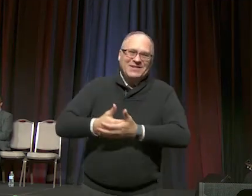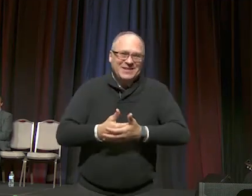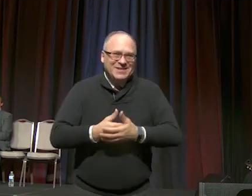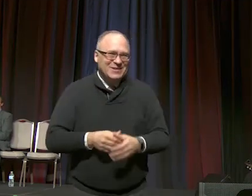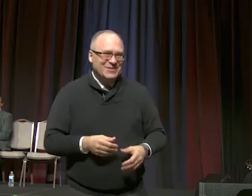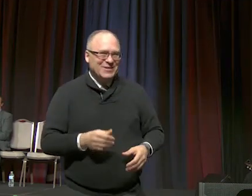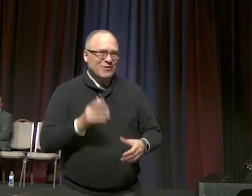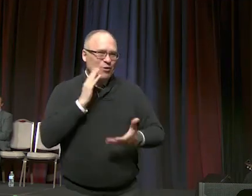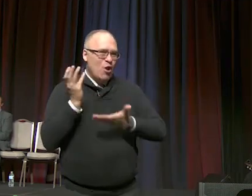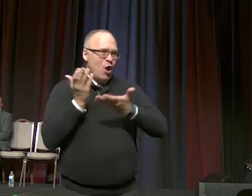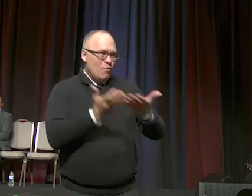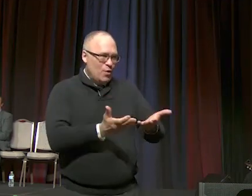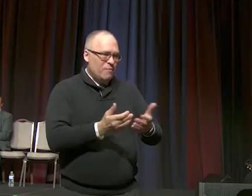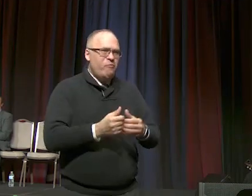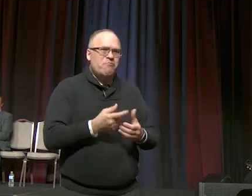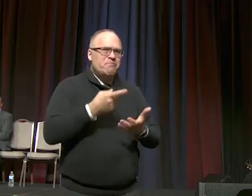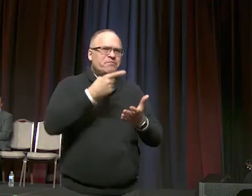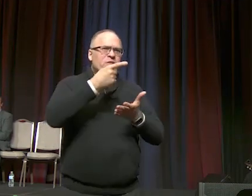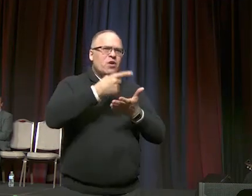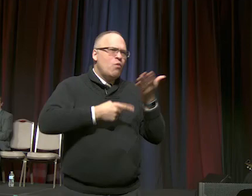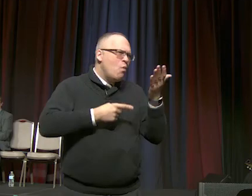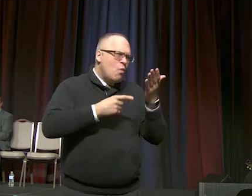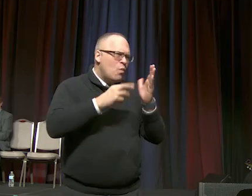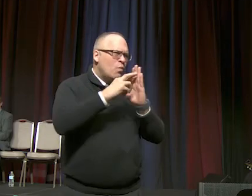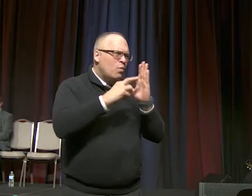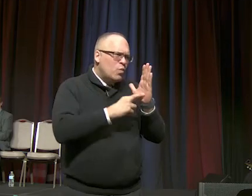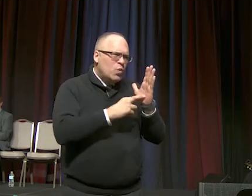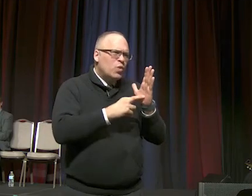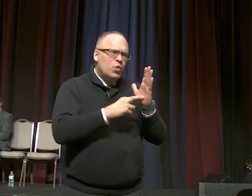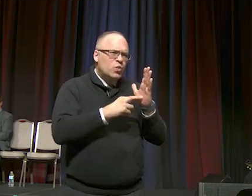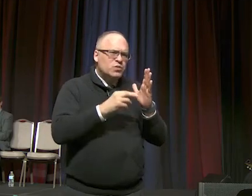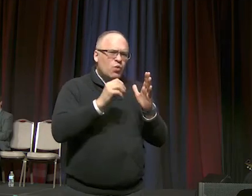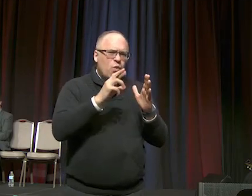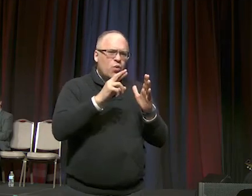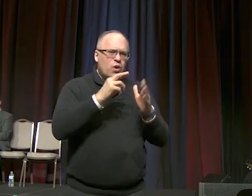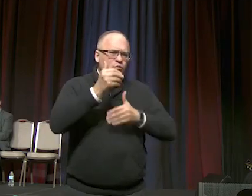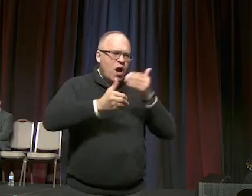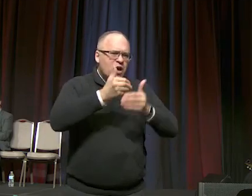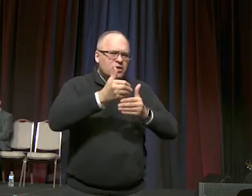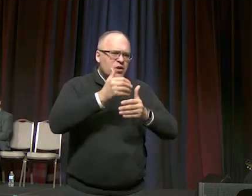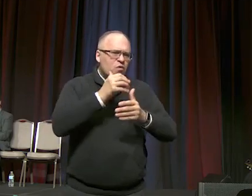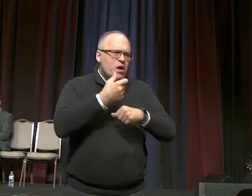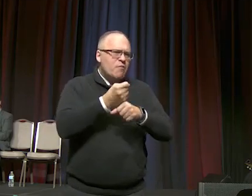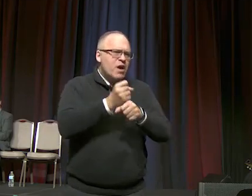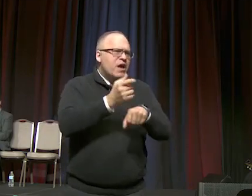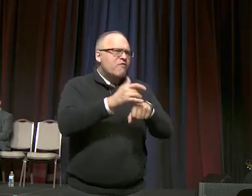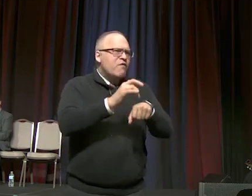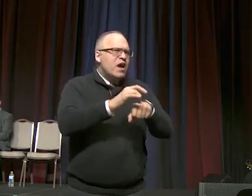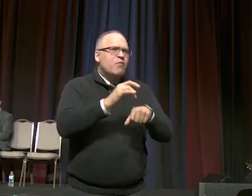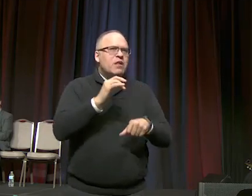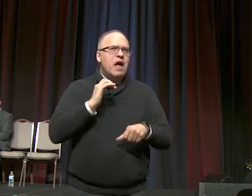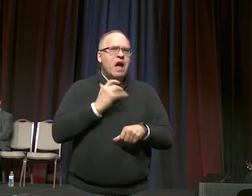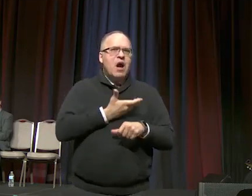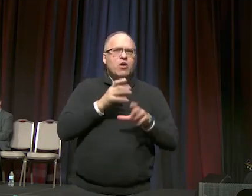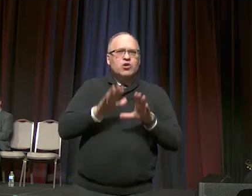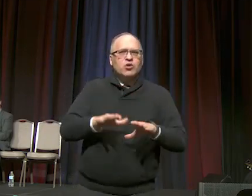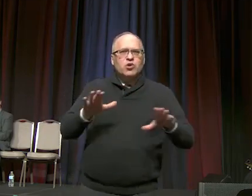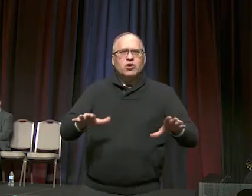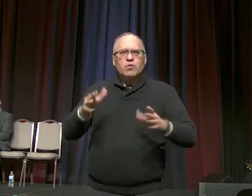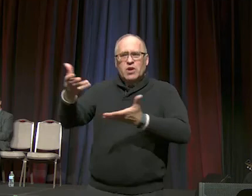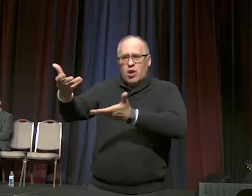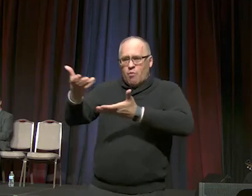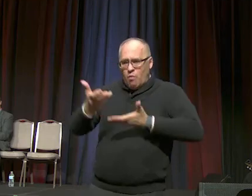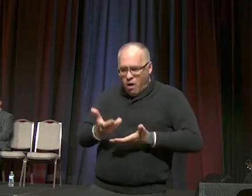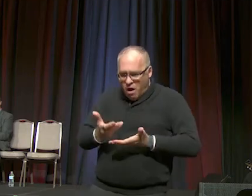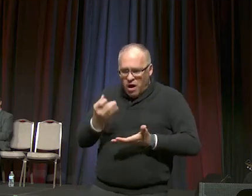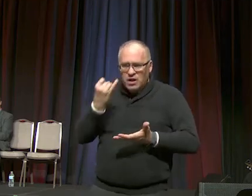So I'm wondering what the provisions are that are being made for us to be able to have our children be brought to us